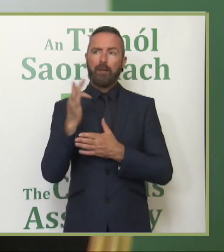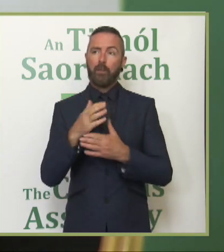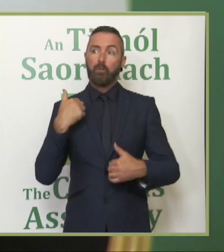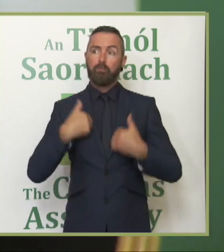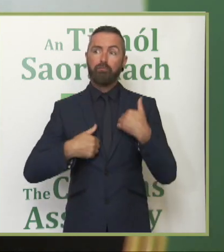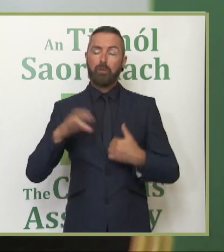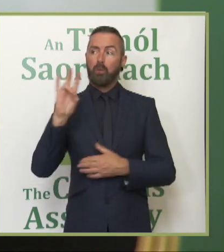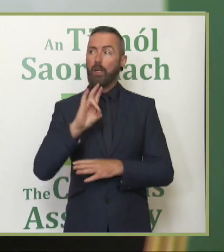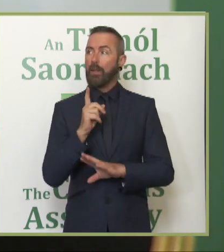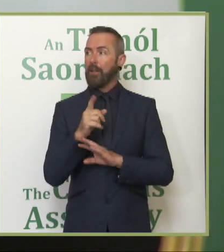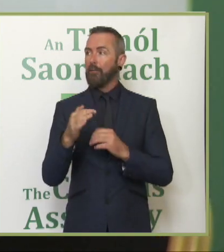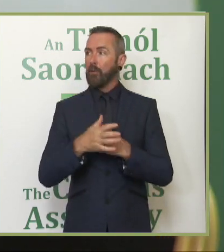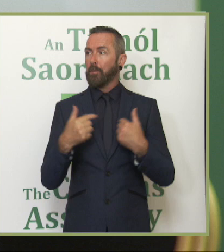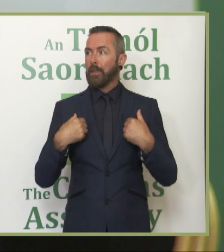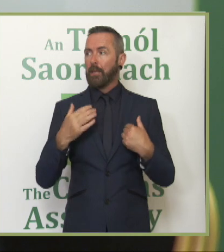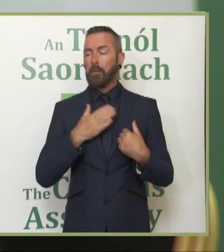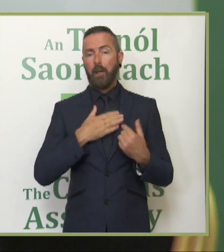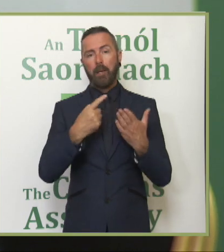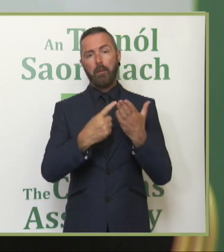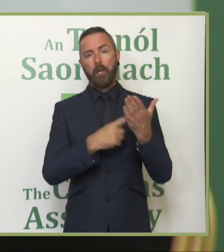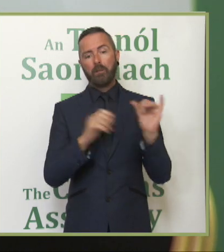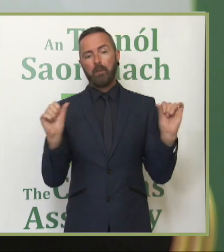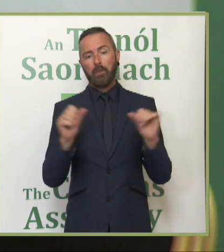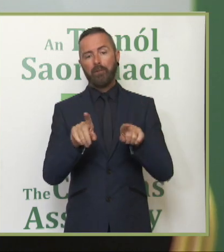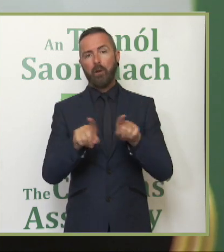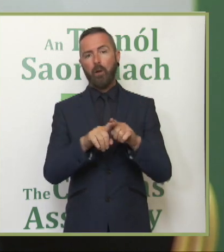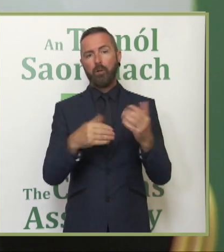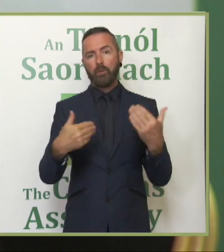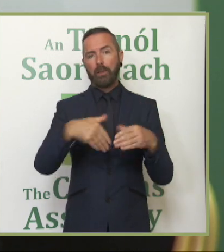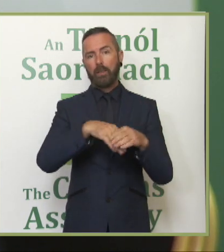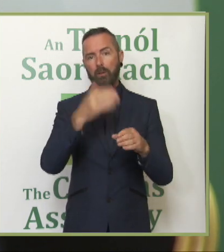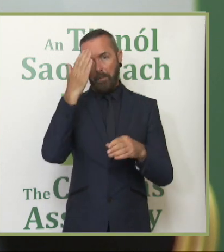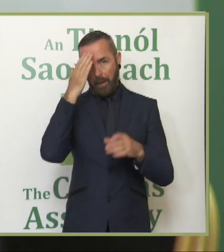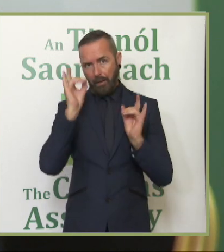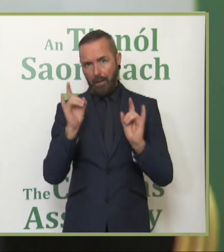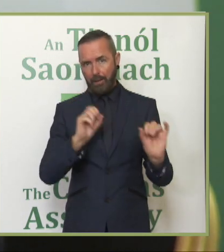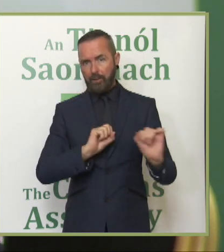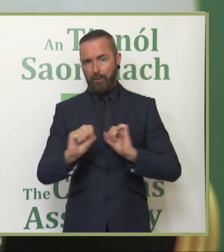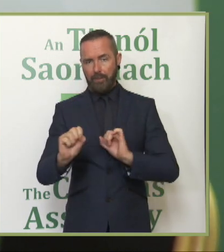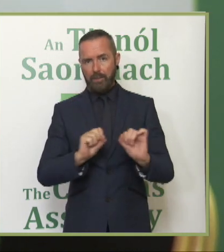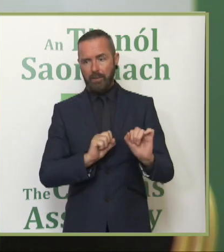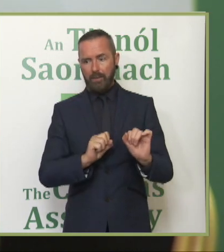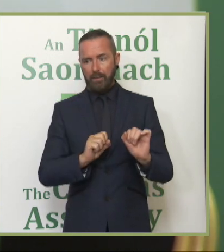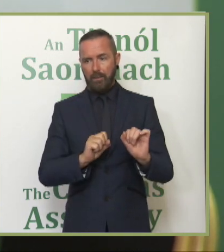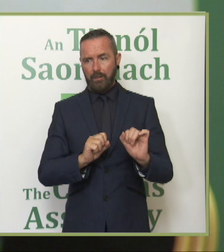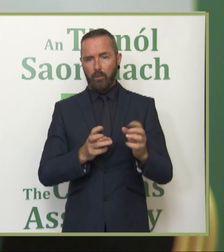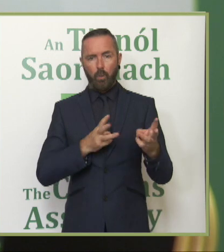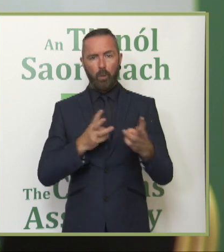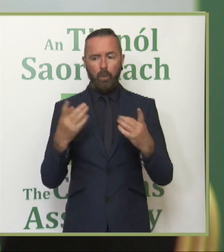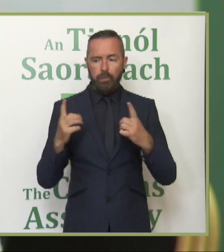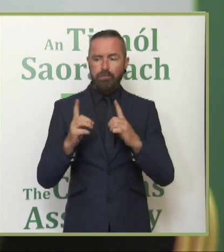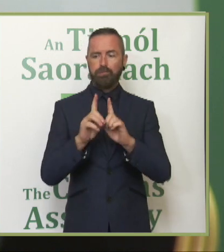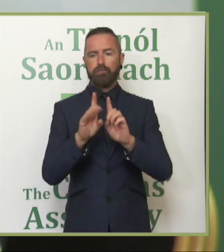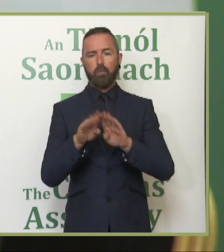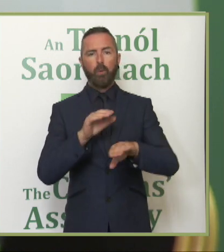questions there. So my policy brief also includes mental health services, and we work very closely with